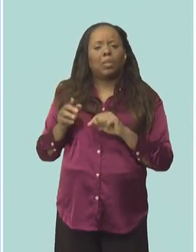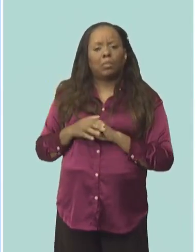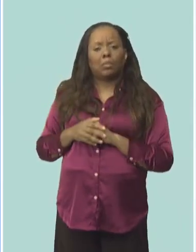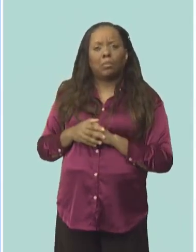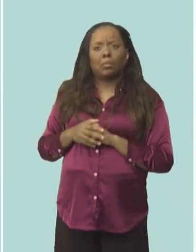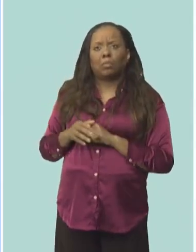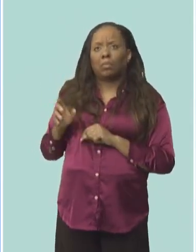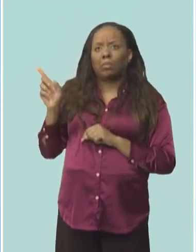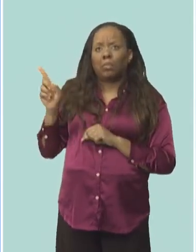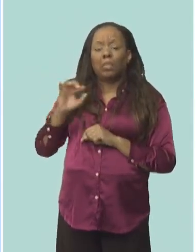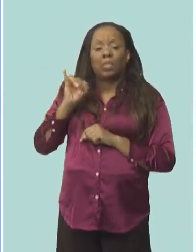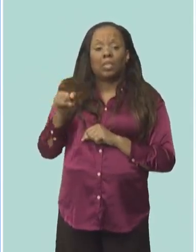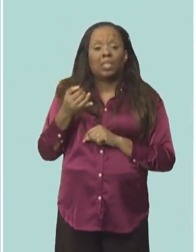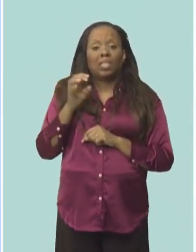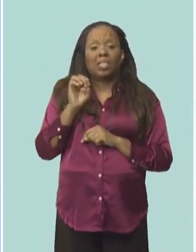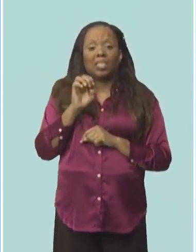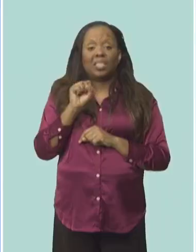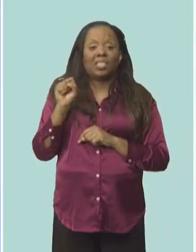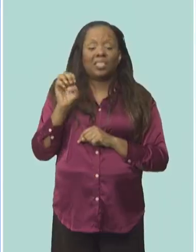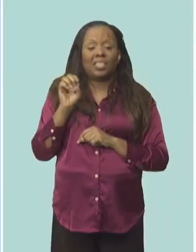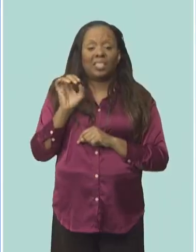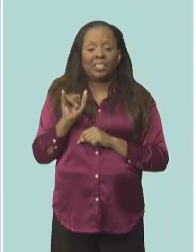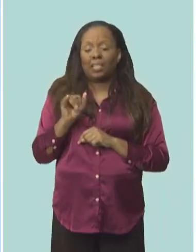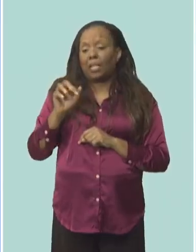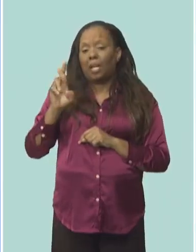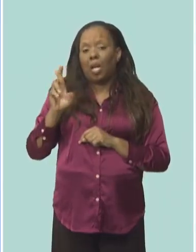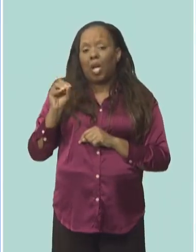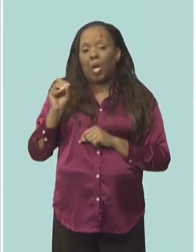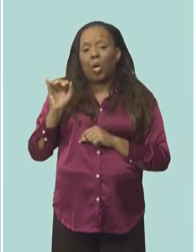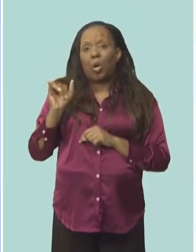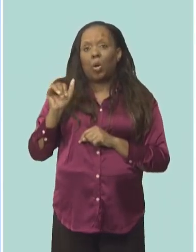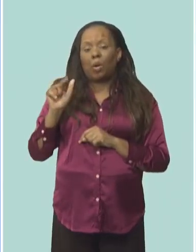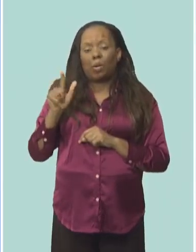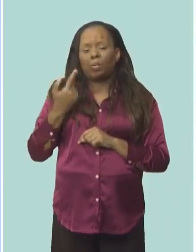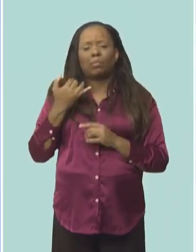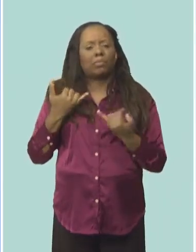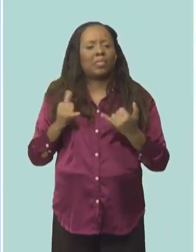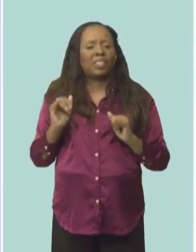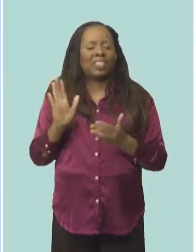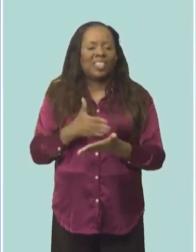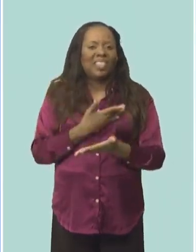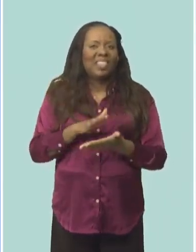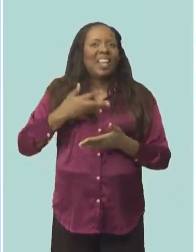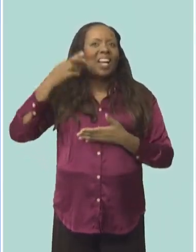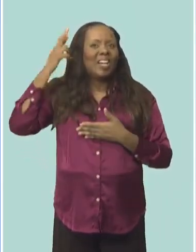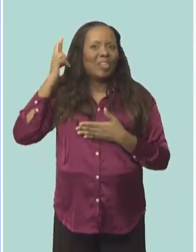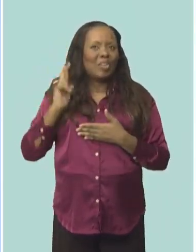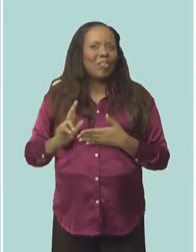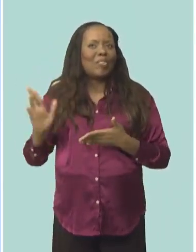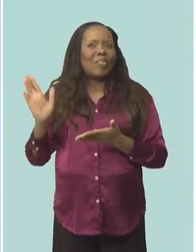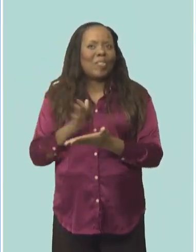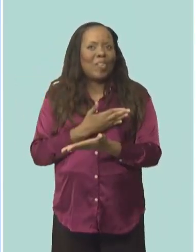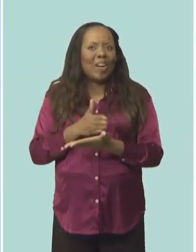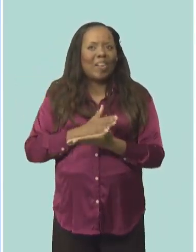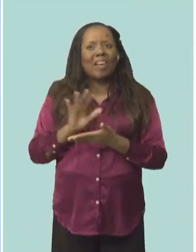roots reggae, Jesse Royal, was still able to deliver his reggae beats such as Modern Day Judas and Ooh La